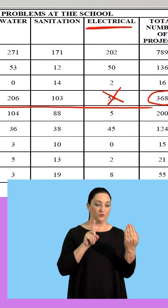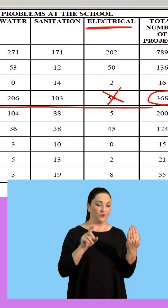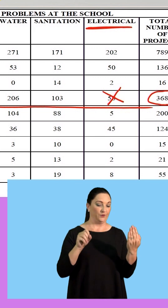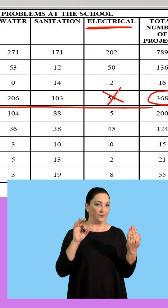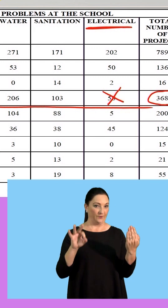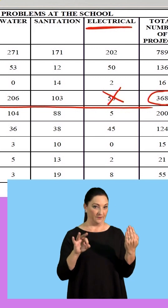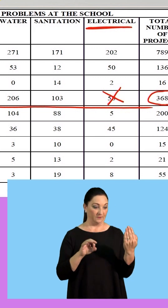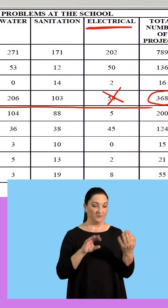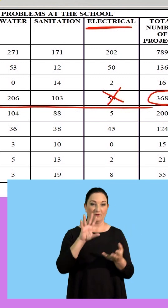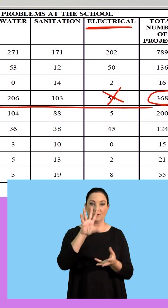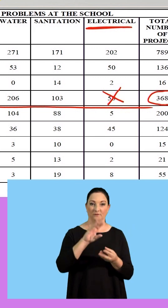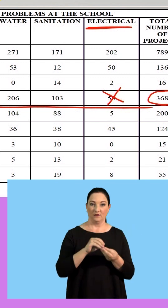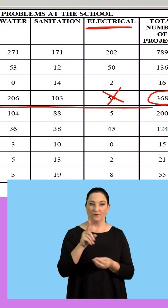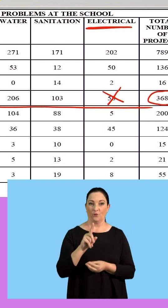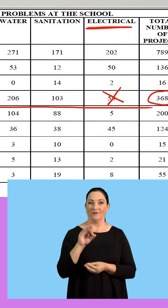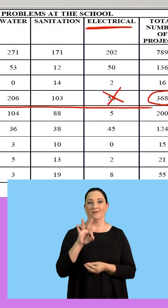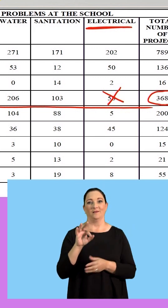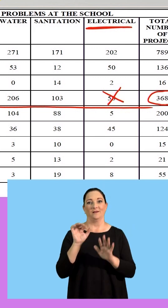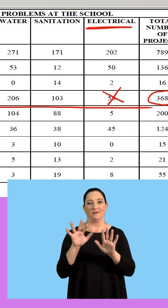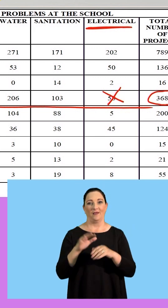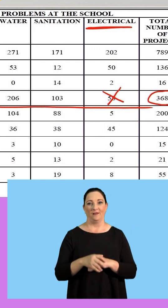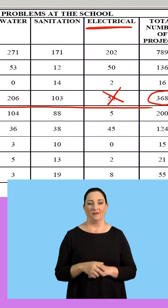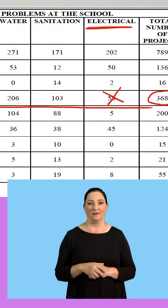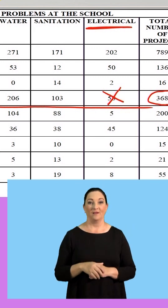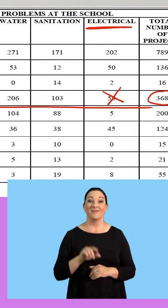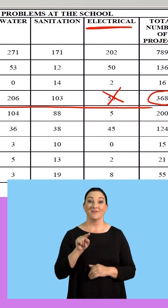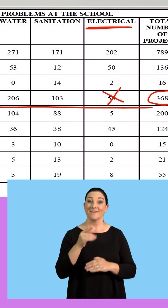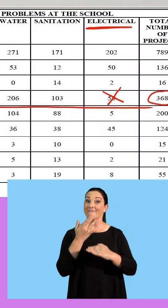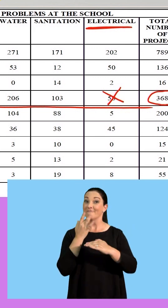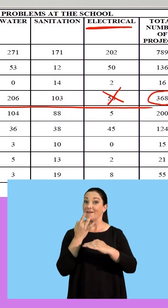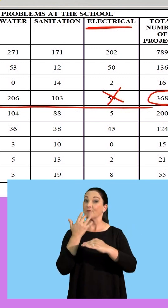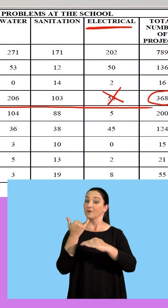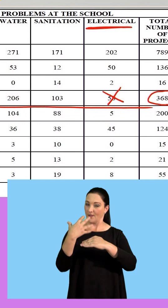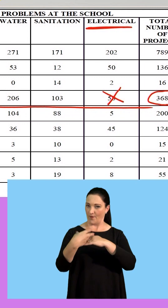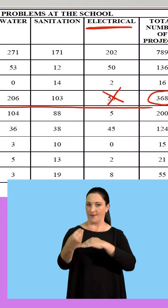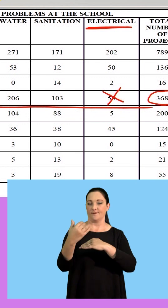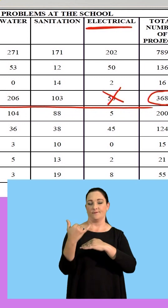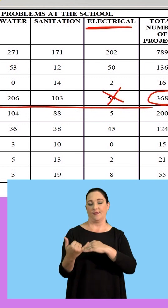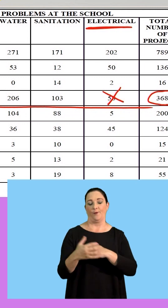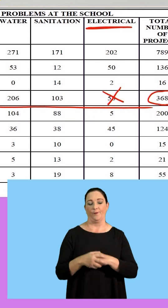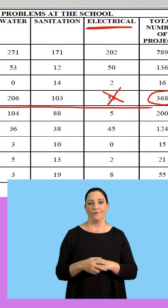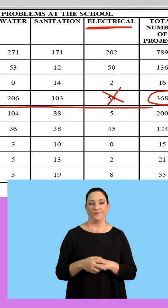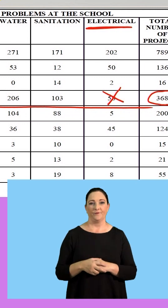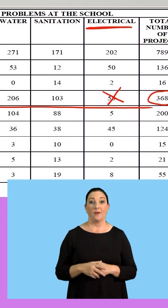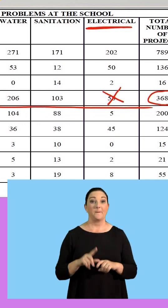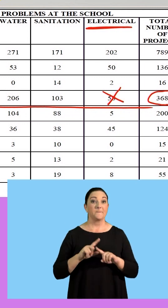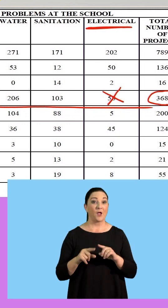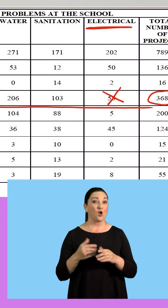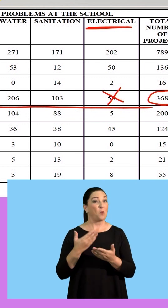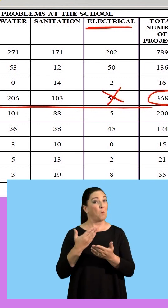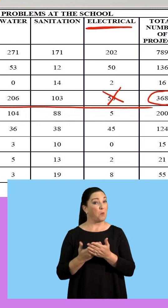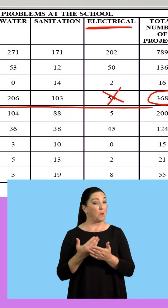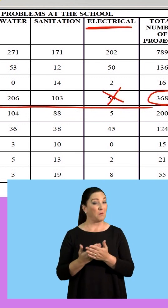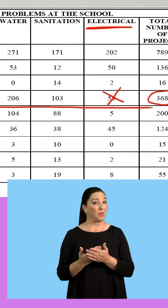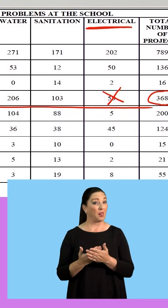206 plus 103. So that gives us a total of 310, which is now our favorable